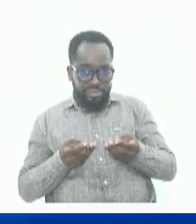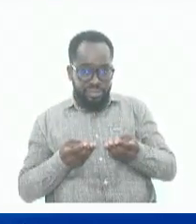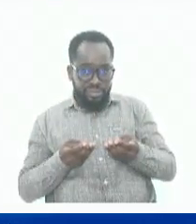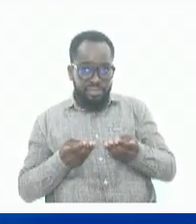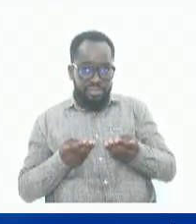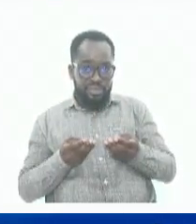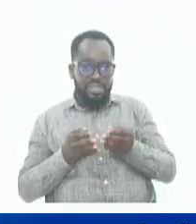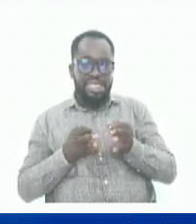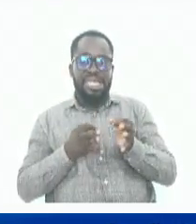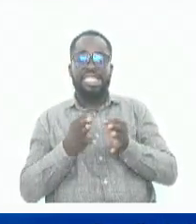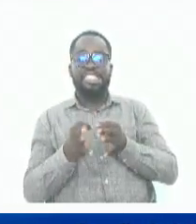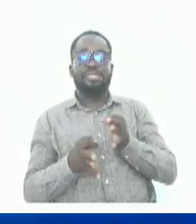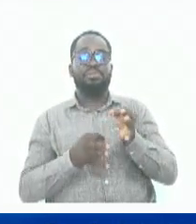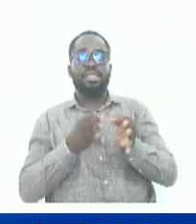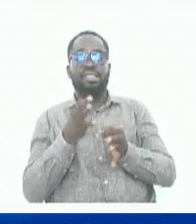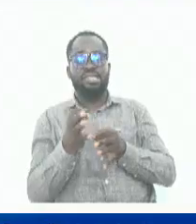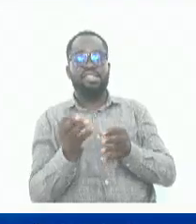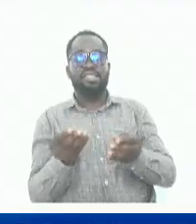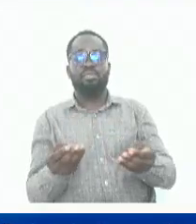and the explanations provided,